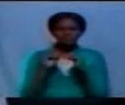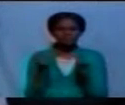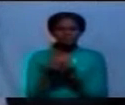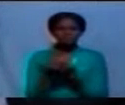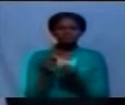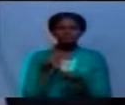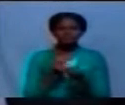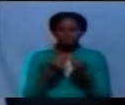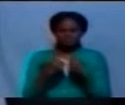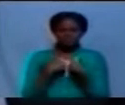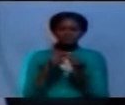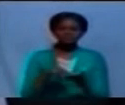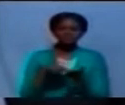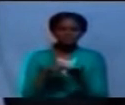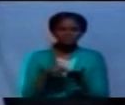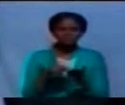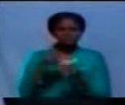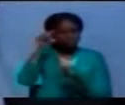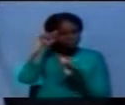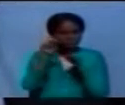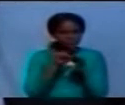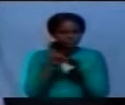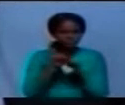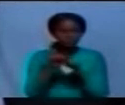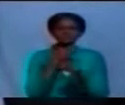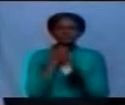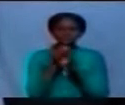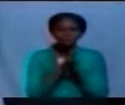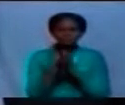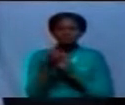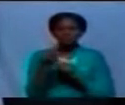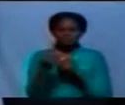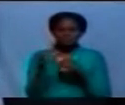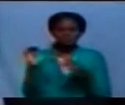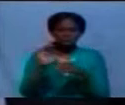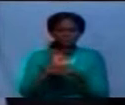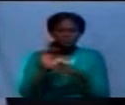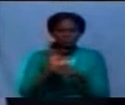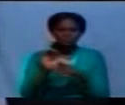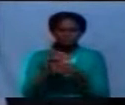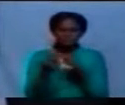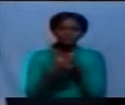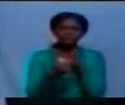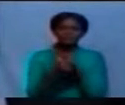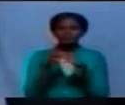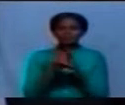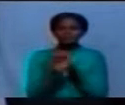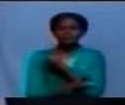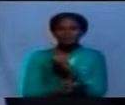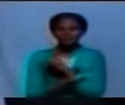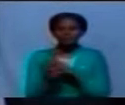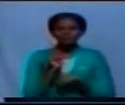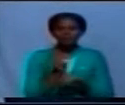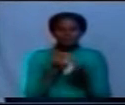We represent the common interests of the 19 registered commercial banks in the country. And as you know, where